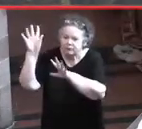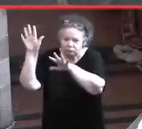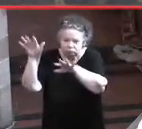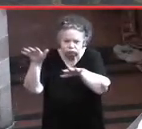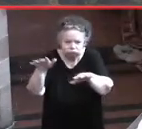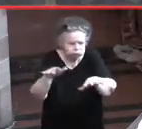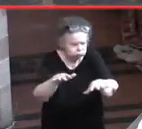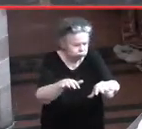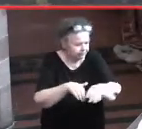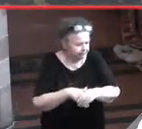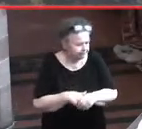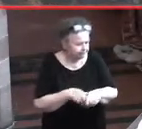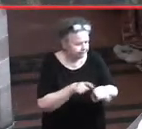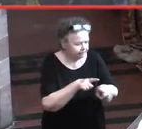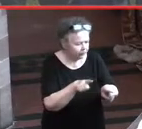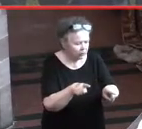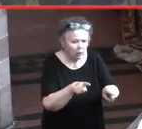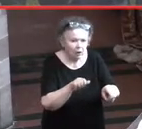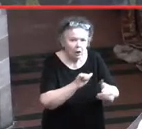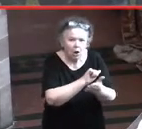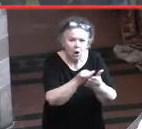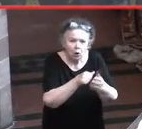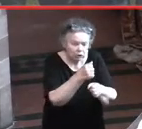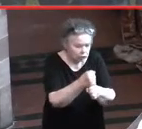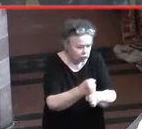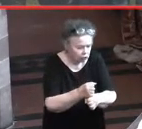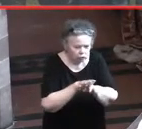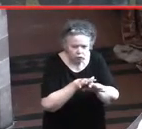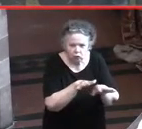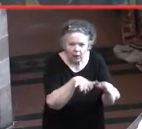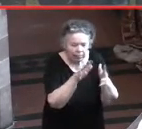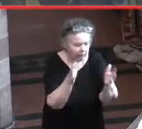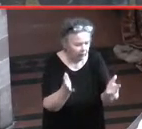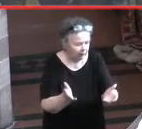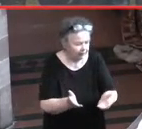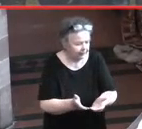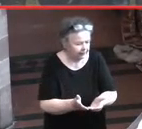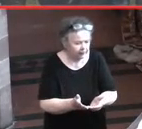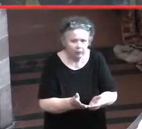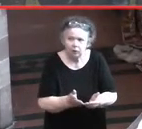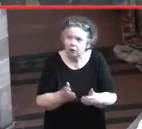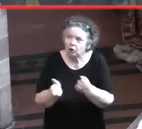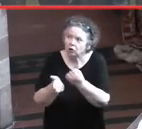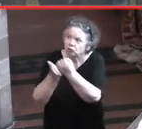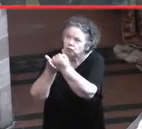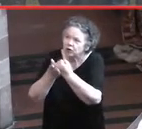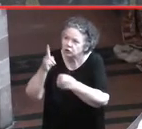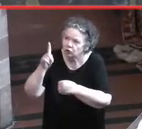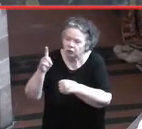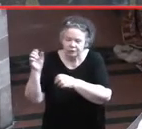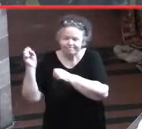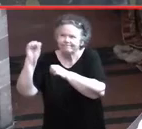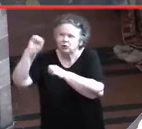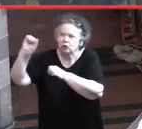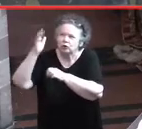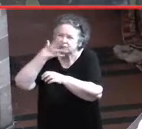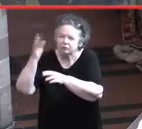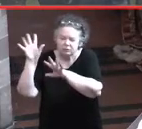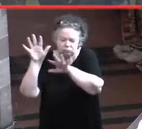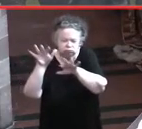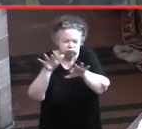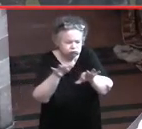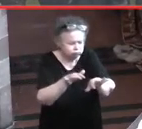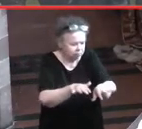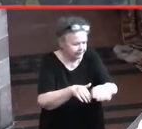Spirit. On your holy church throughout the world, gracious God, pour out your